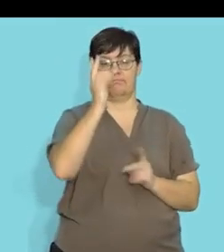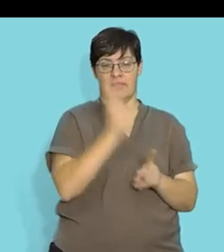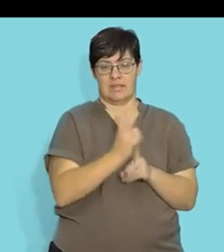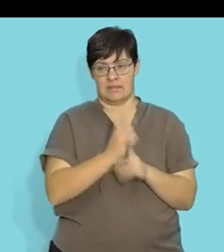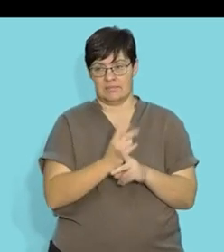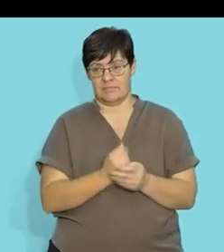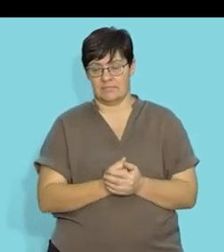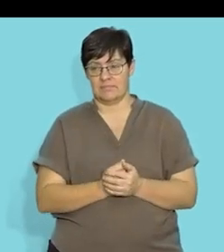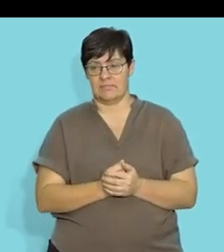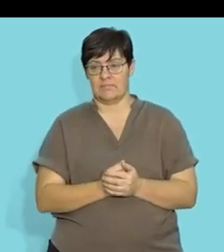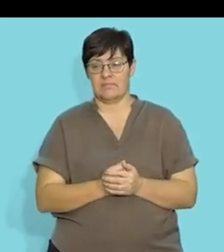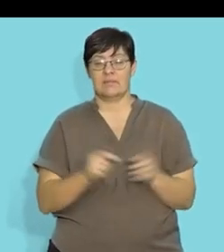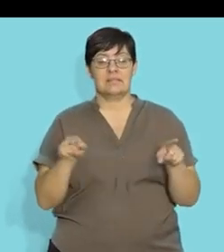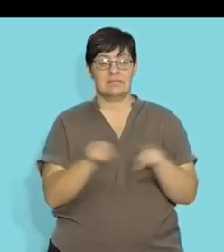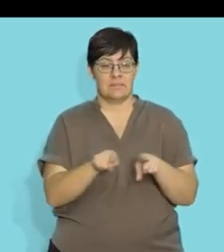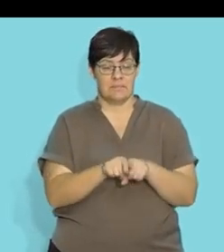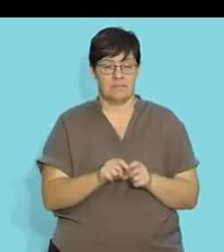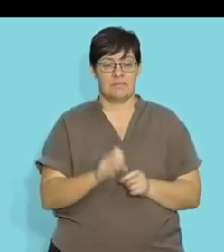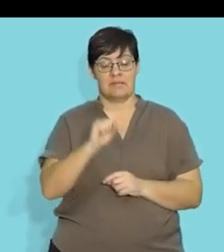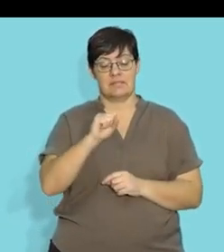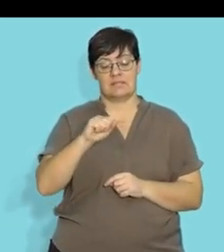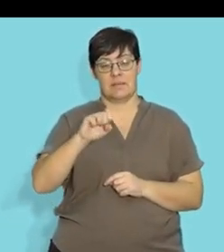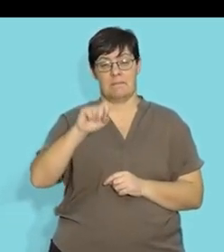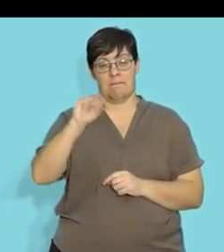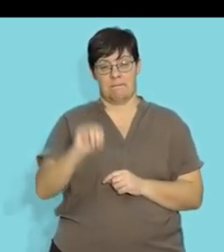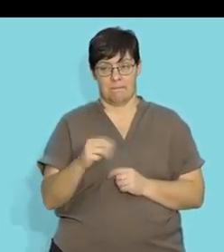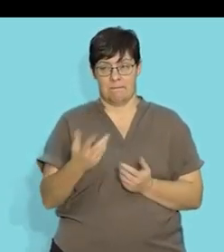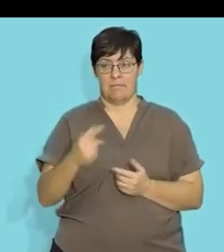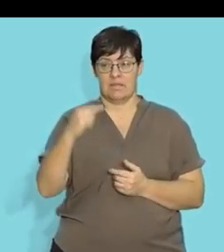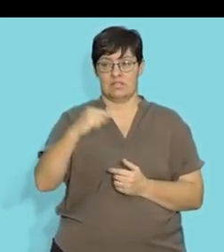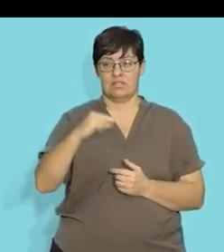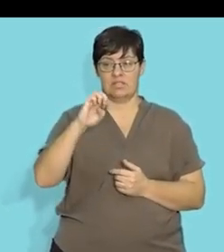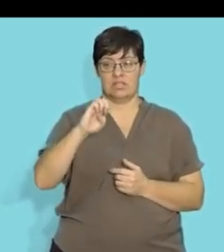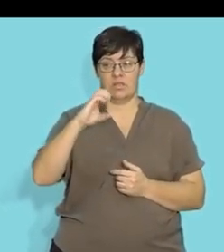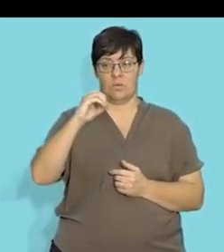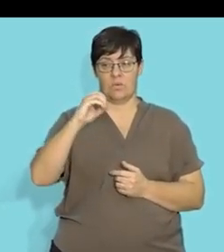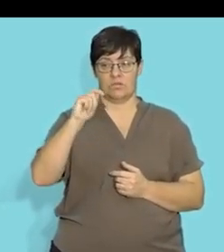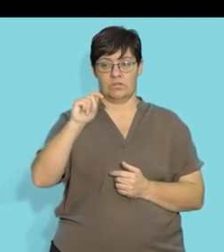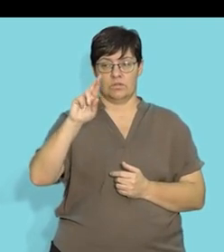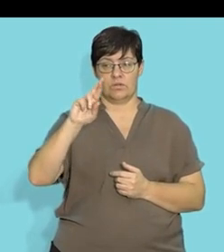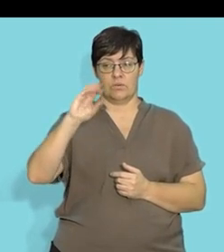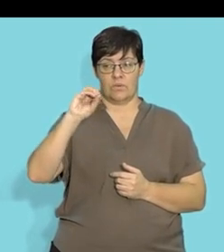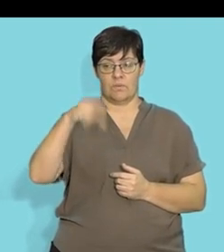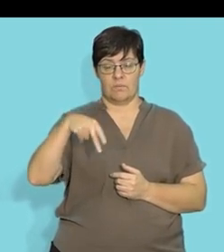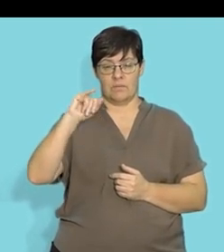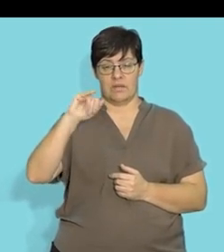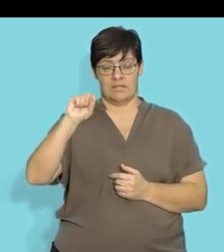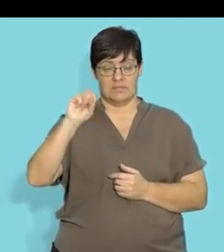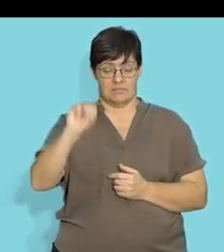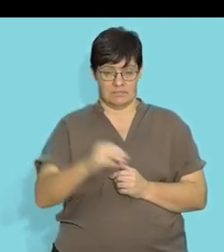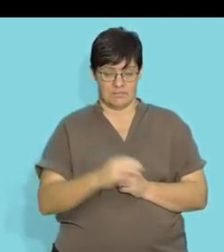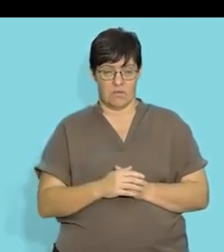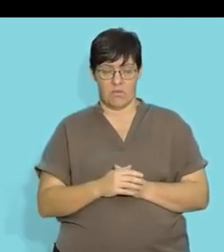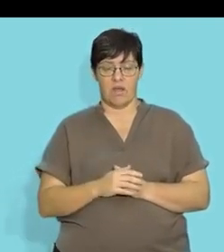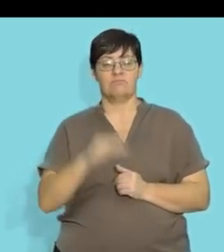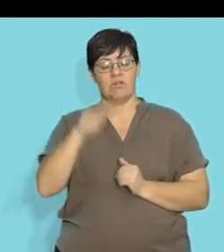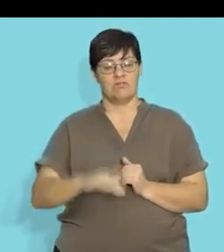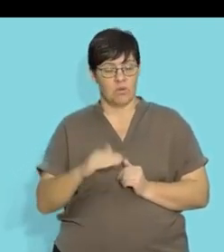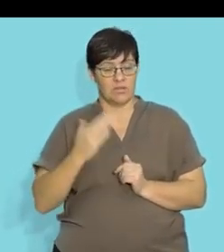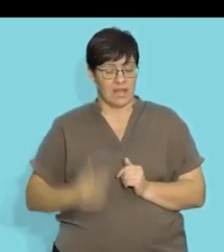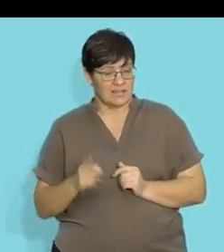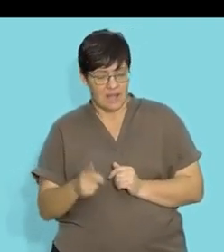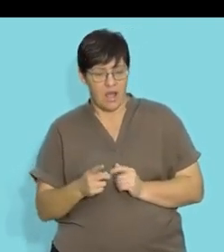again. We also experience stem geotropism, and this is where the auxins accumulate on the lower